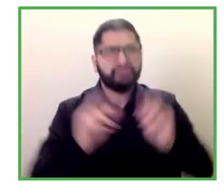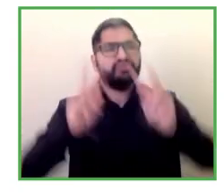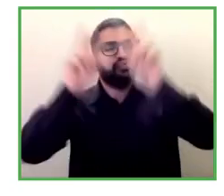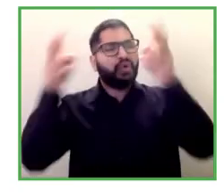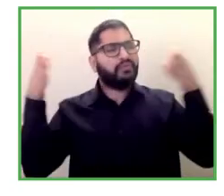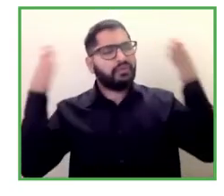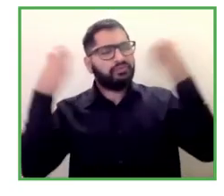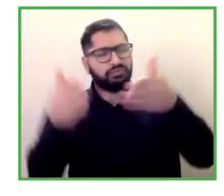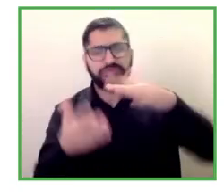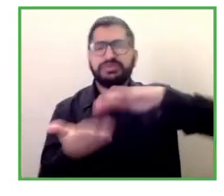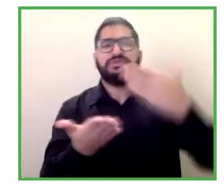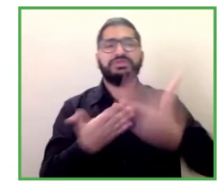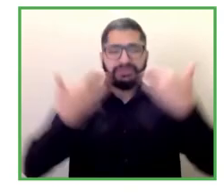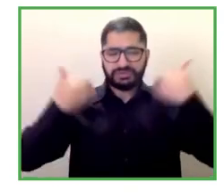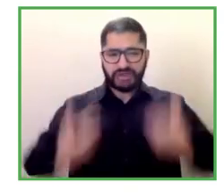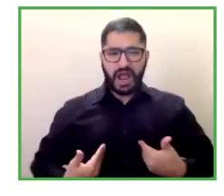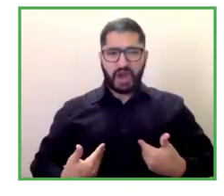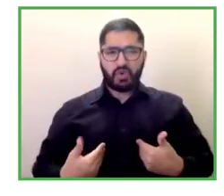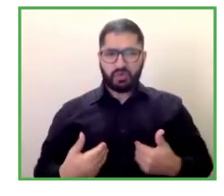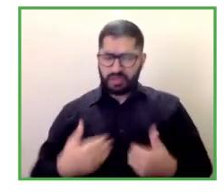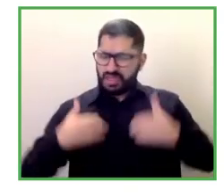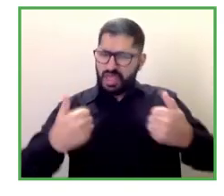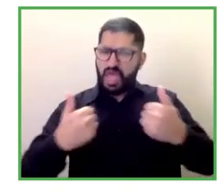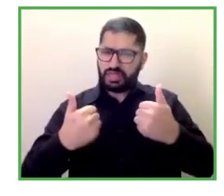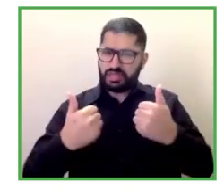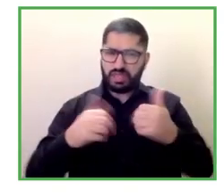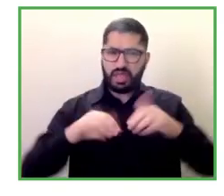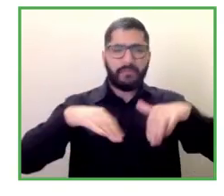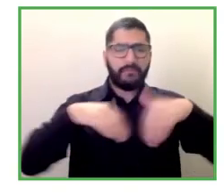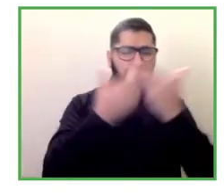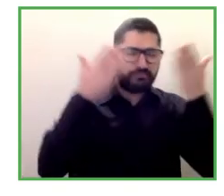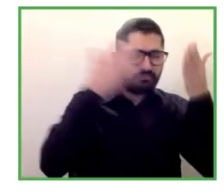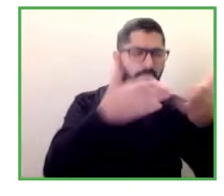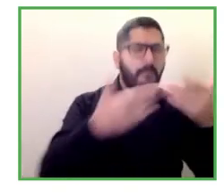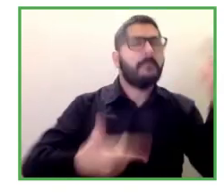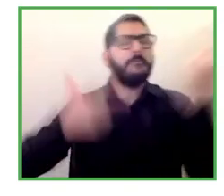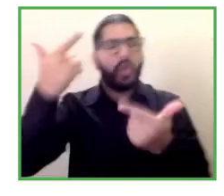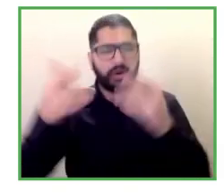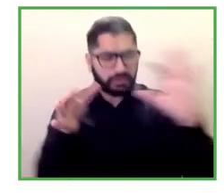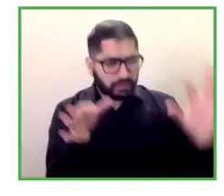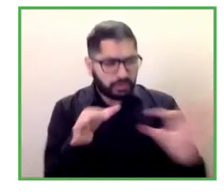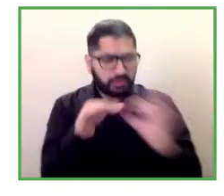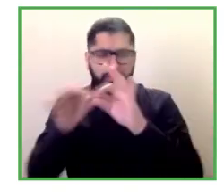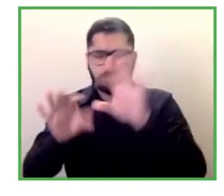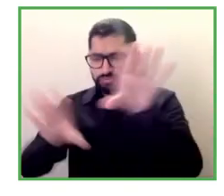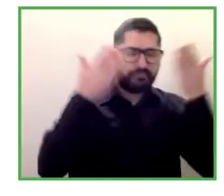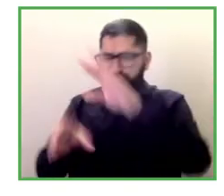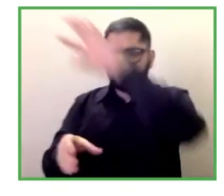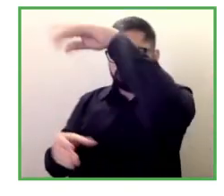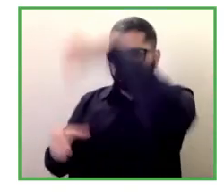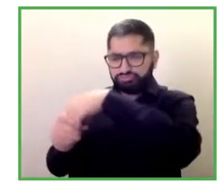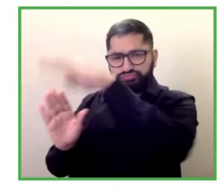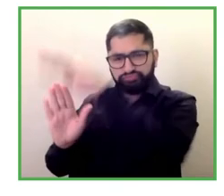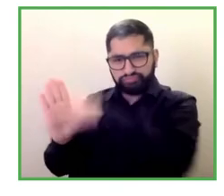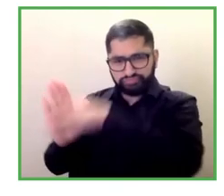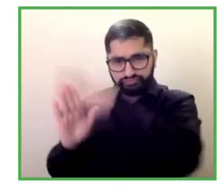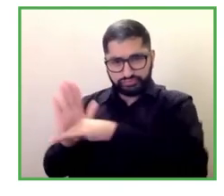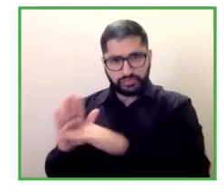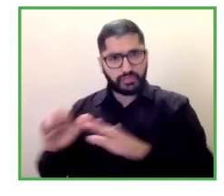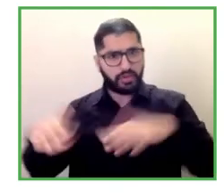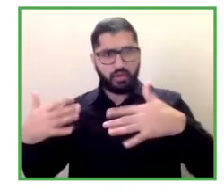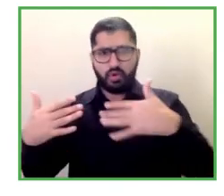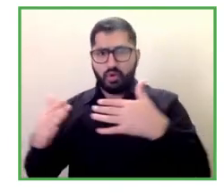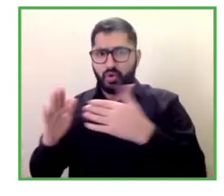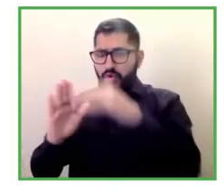situation of these people and the statistics that you use for implementing this project? This data gathering is very complex